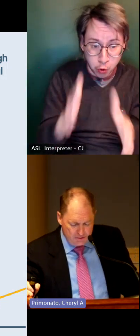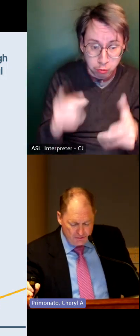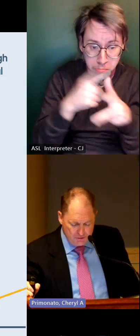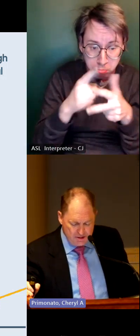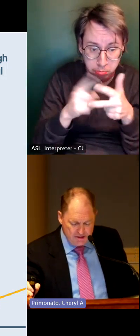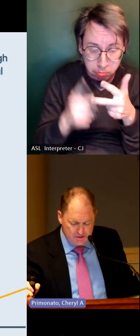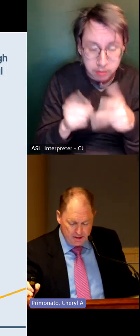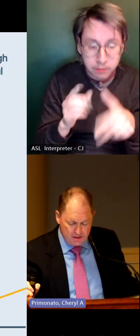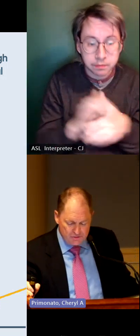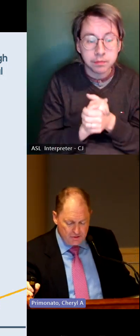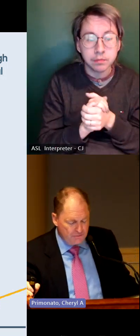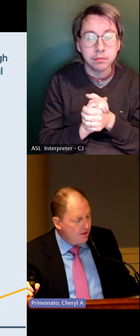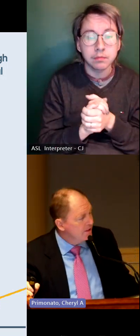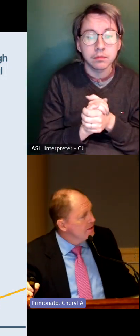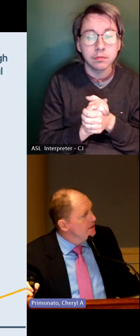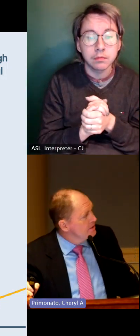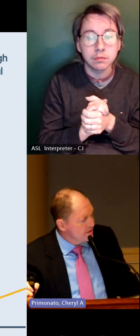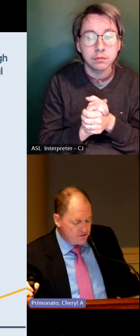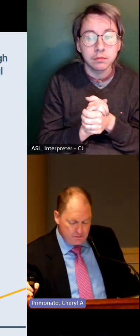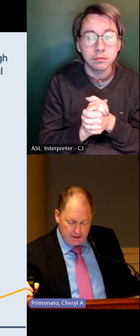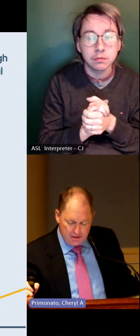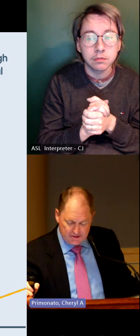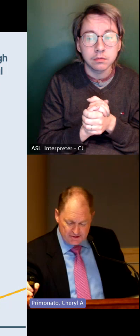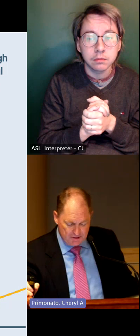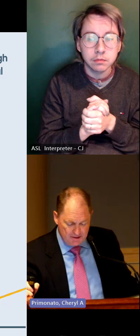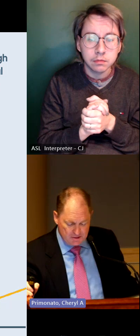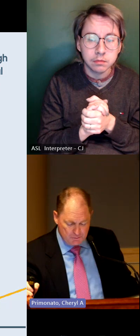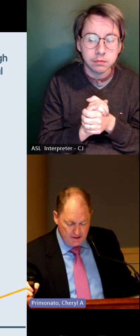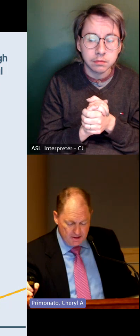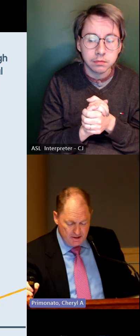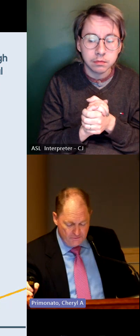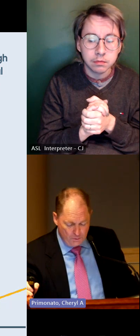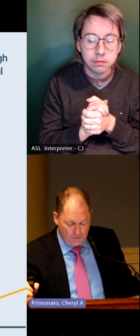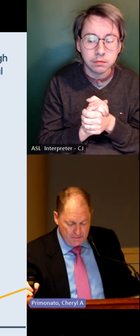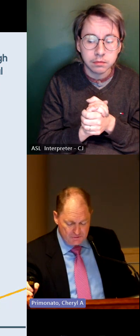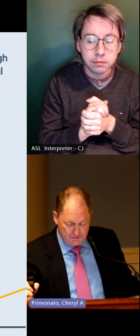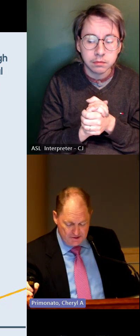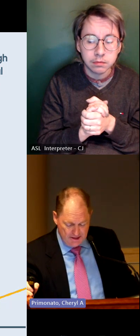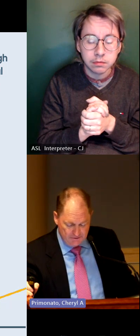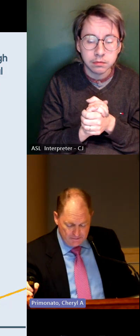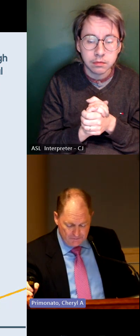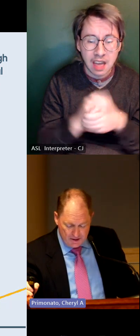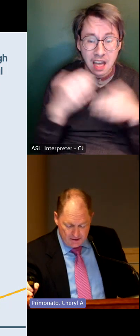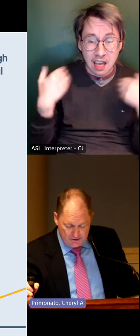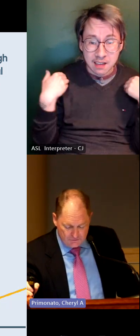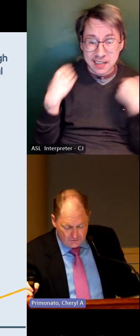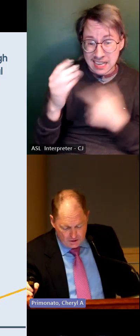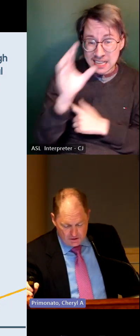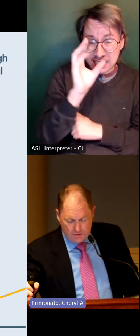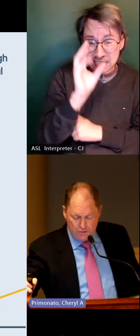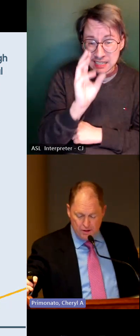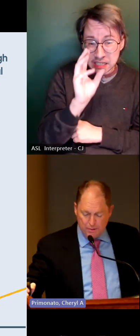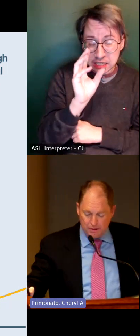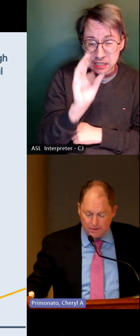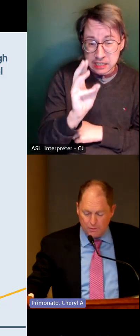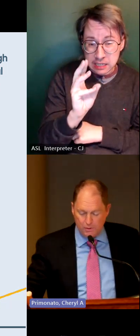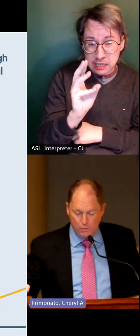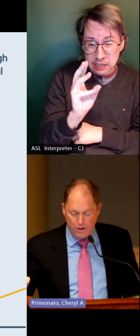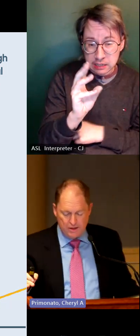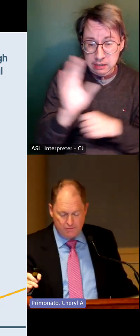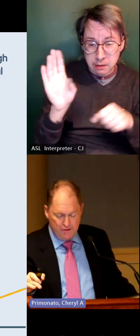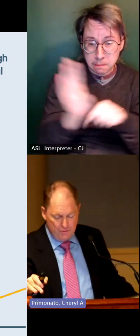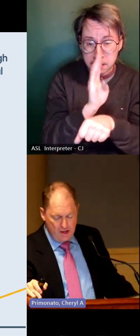were 213 suppliers notified, 6 suppliers accepting this bid, 4 bids received. This is for a 2-year